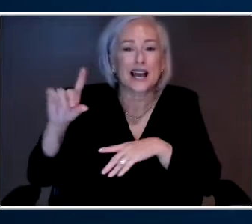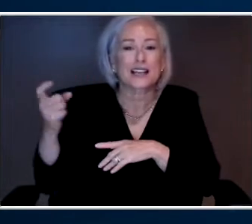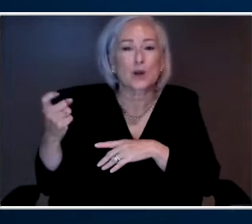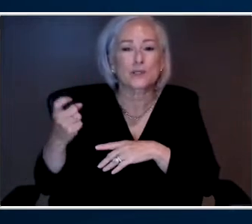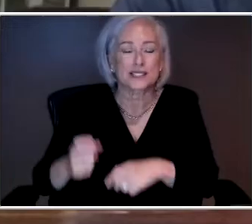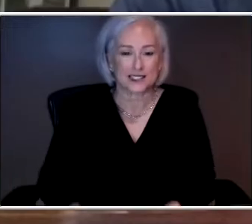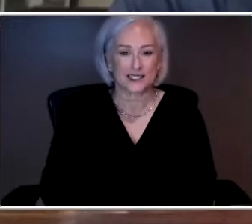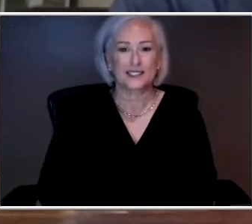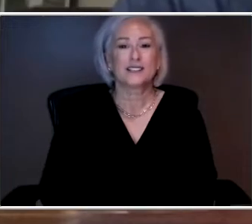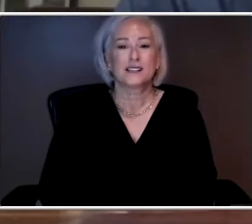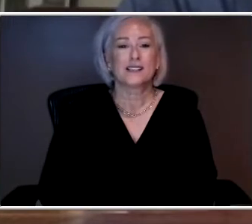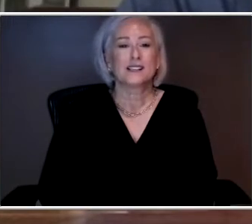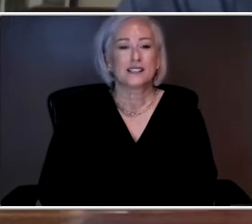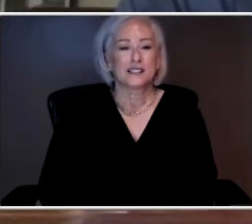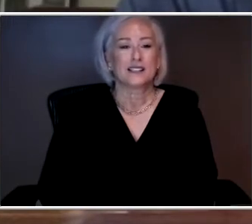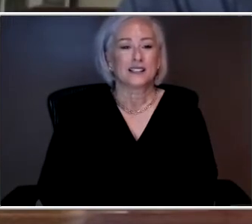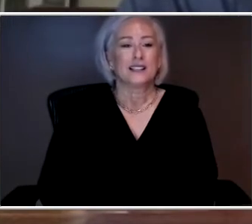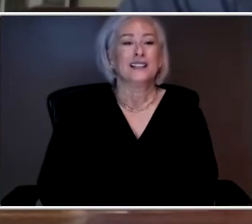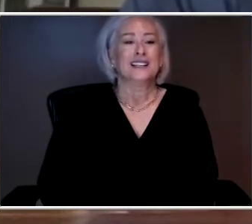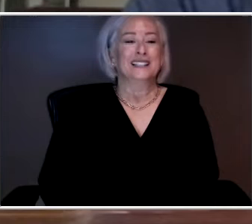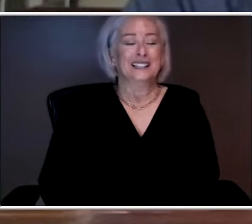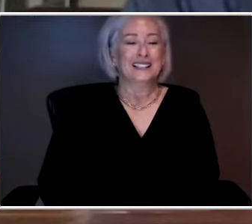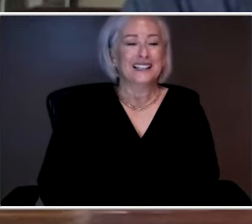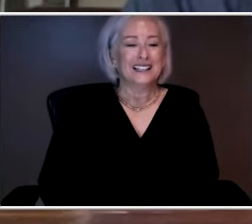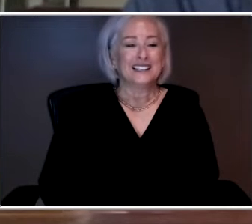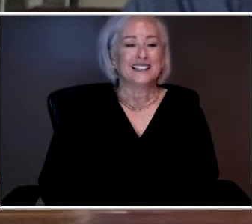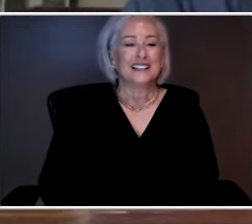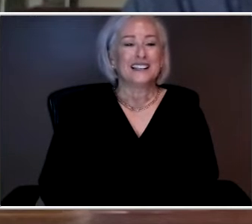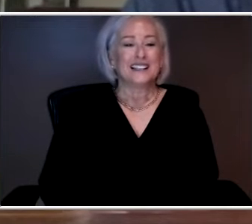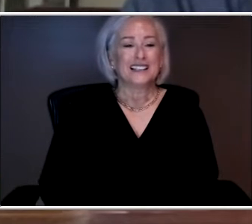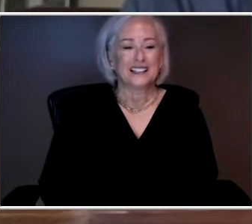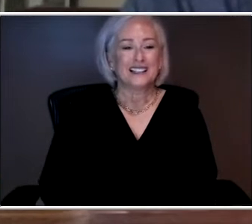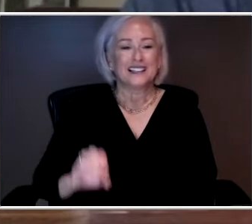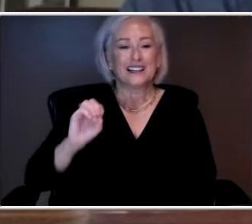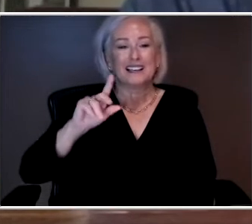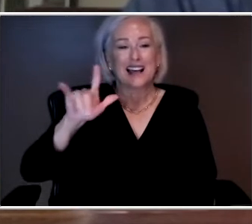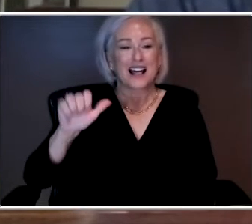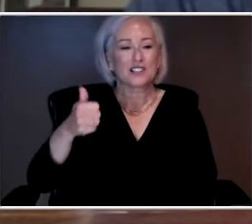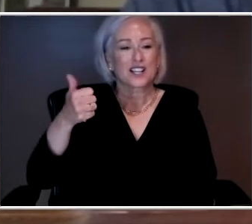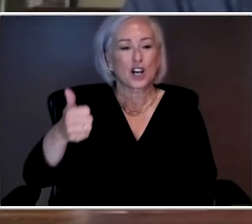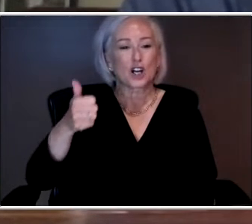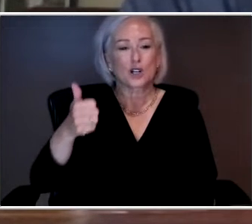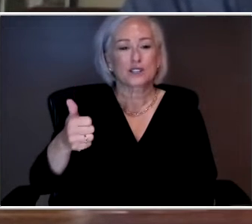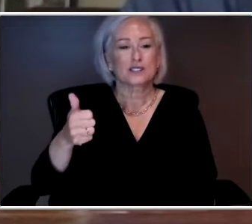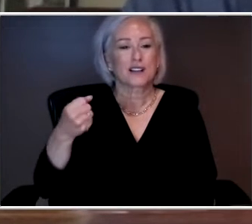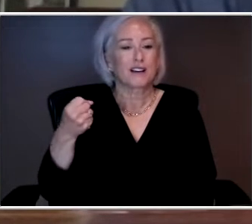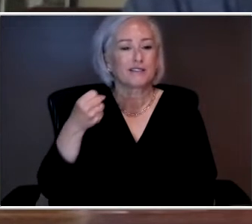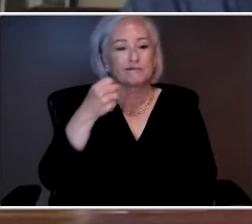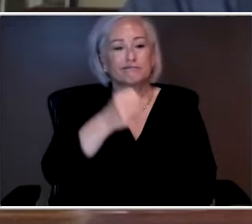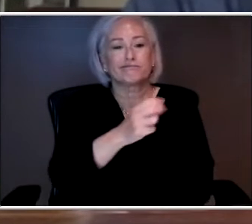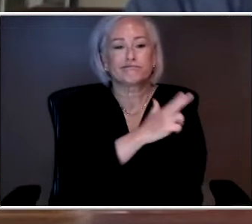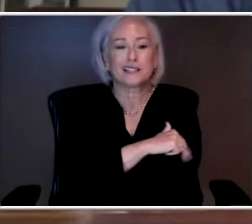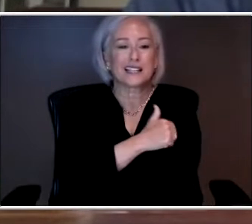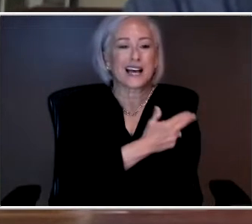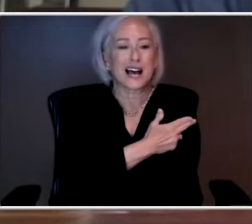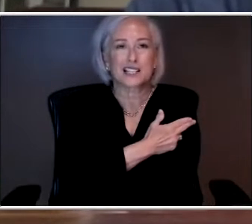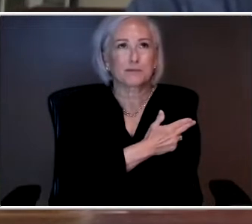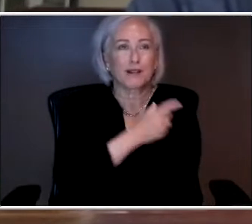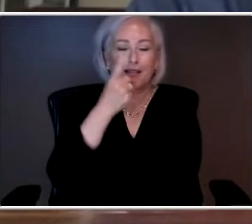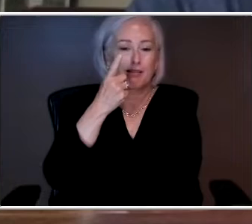toll. Rough because Elsa's been inpatient over half her life,